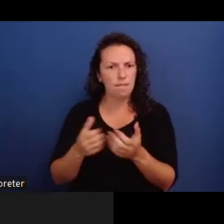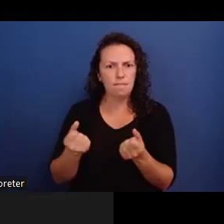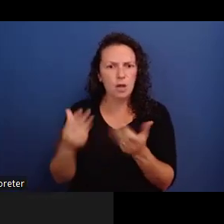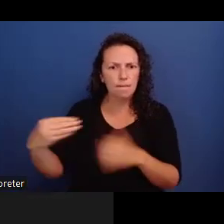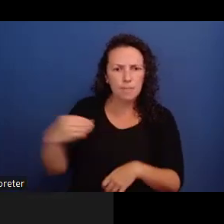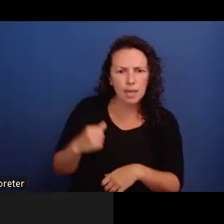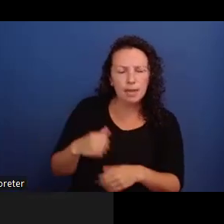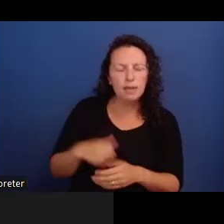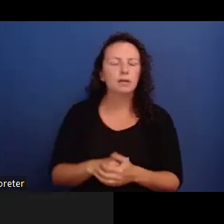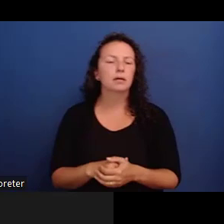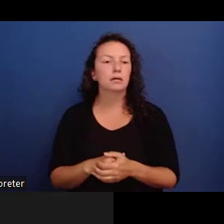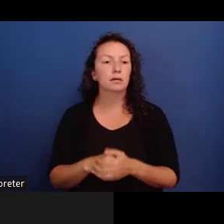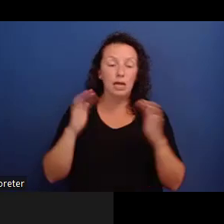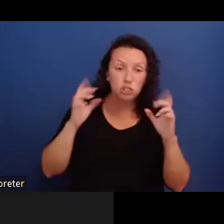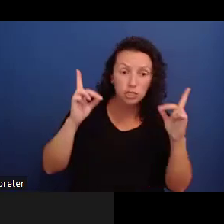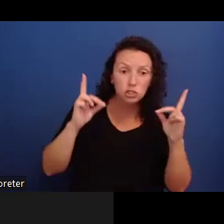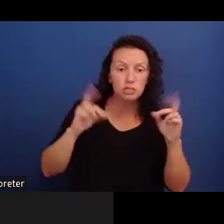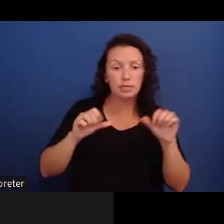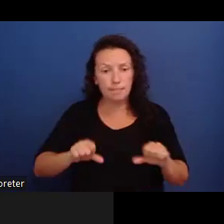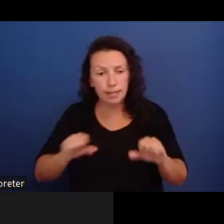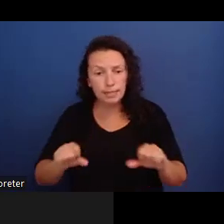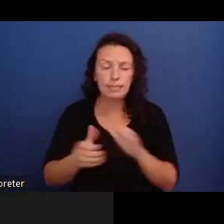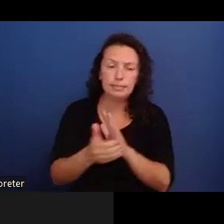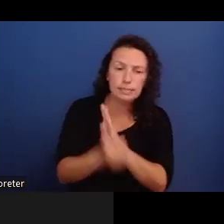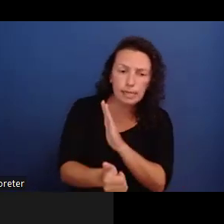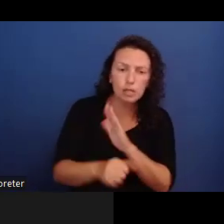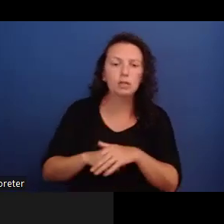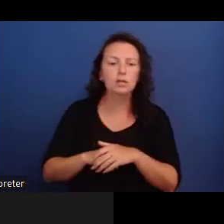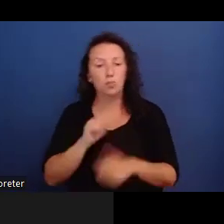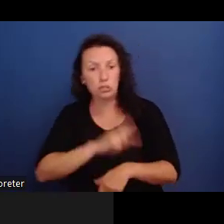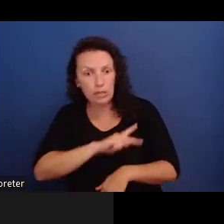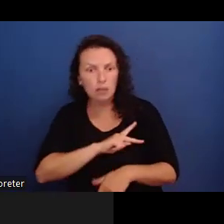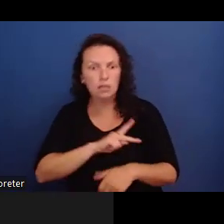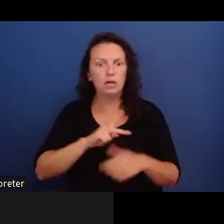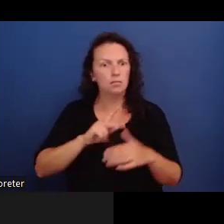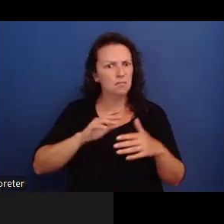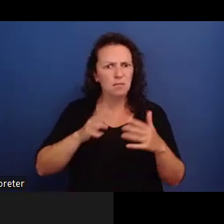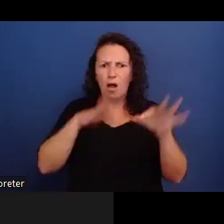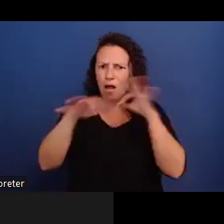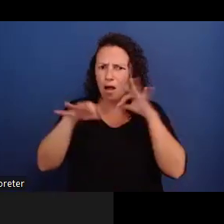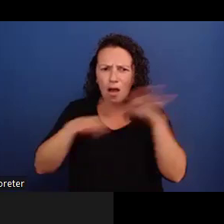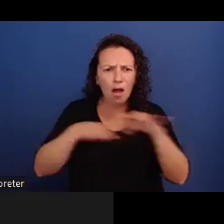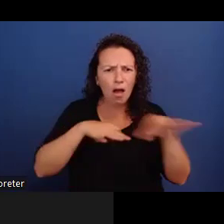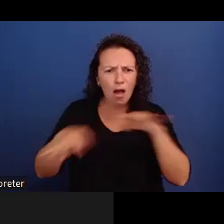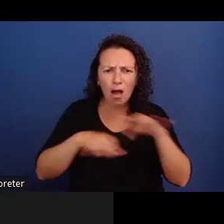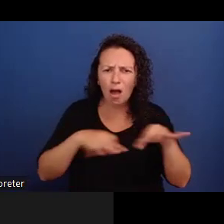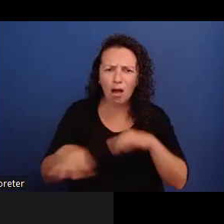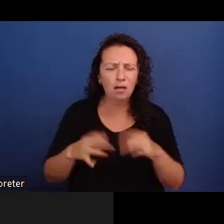education, ability, skills, tells you about the personality. I loved the fact that it tells you